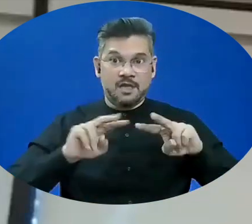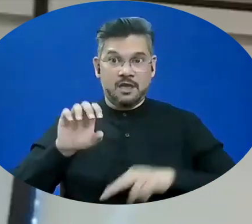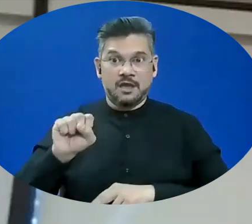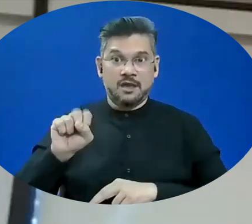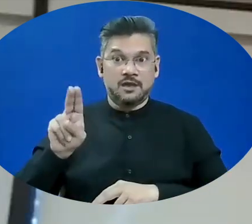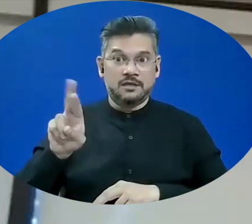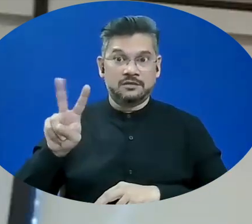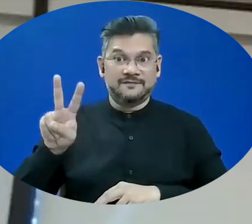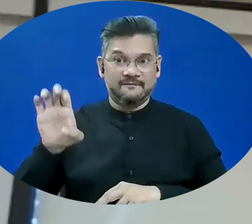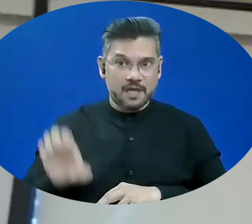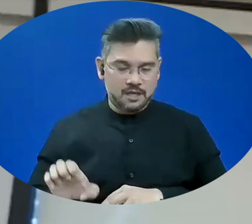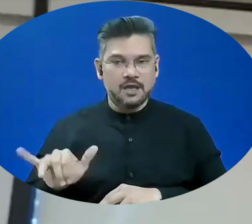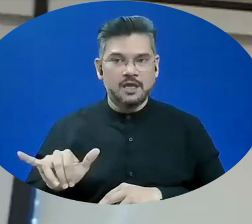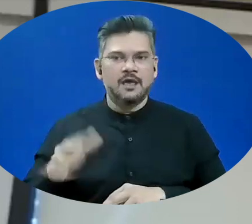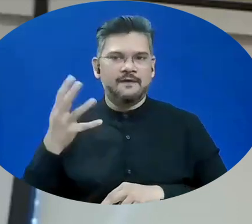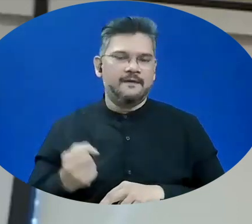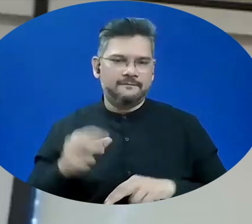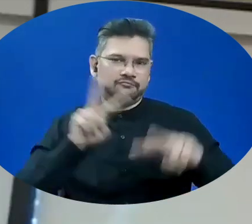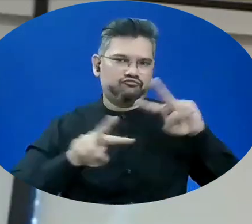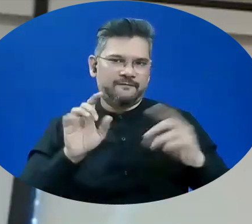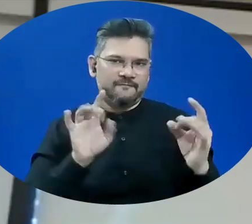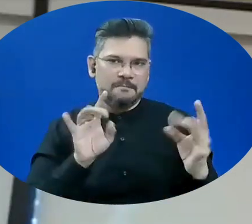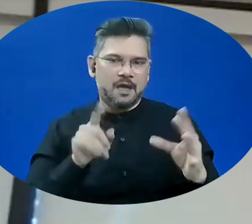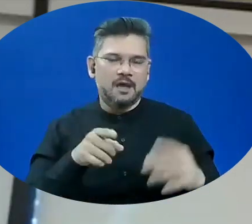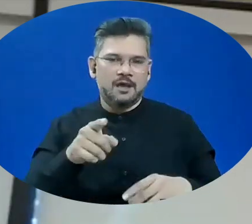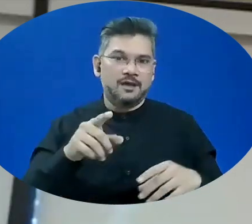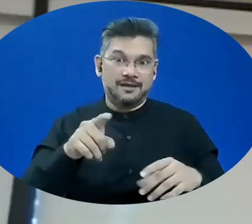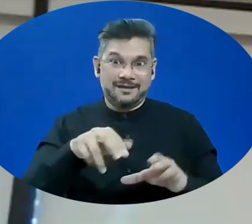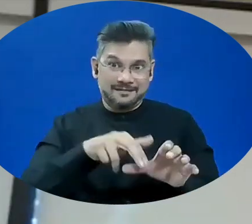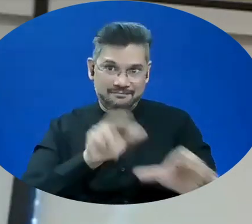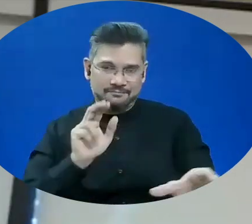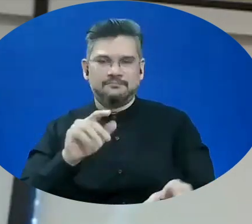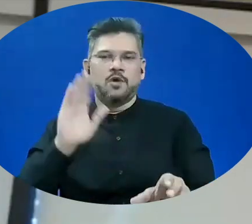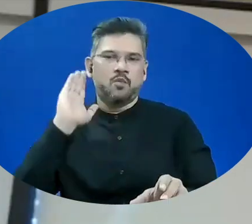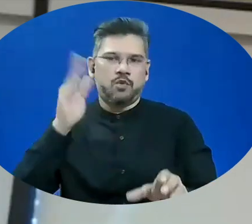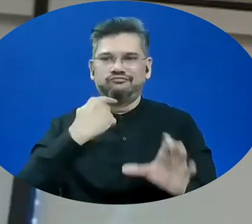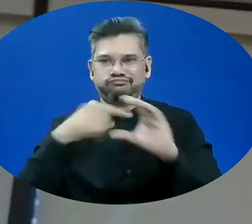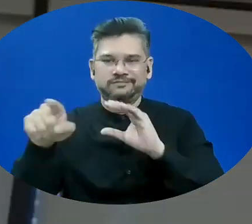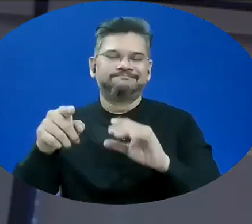it will pop up. So please complete it and let us know how we did today. Thanks so much.